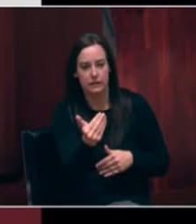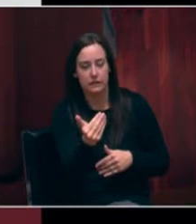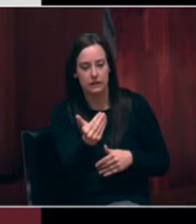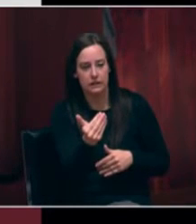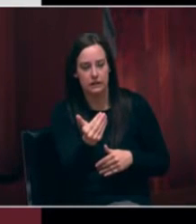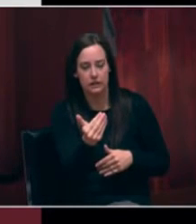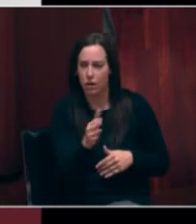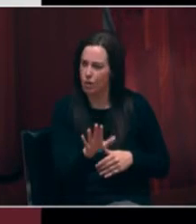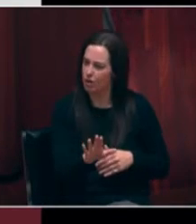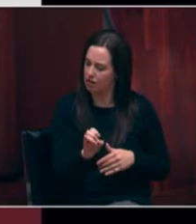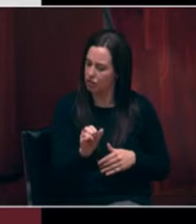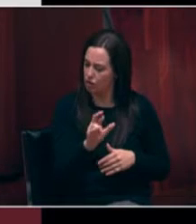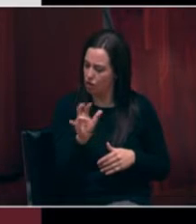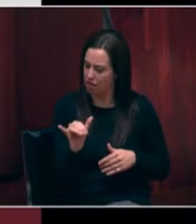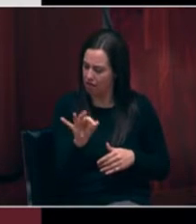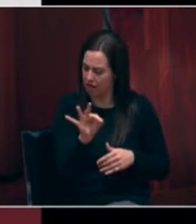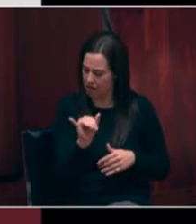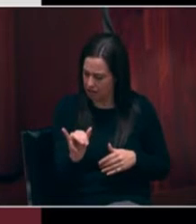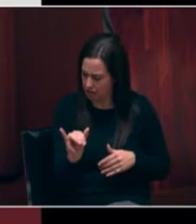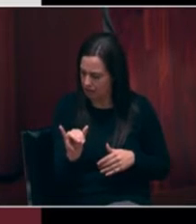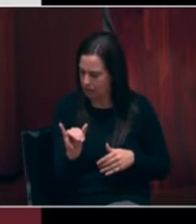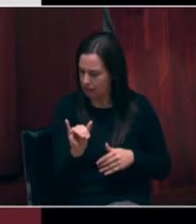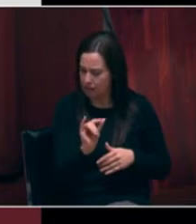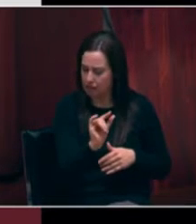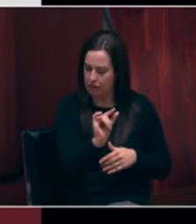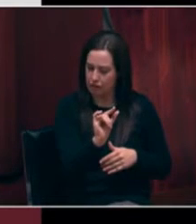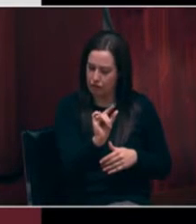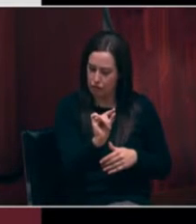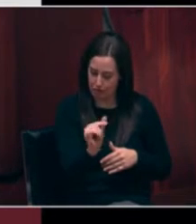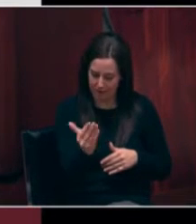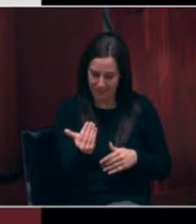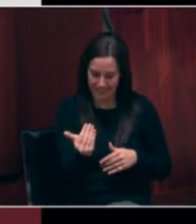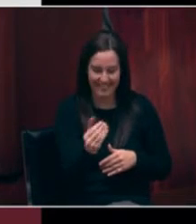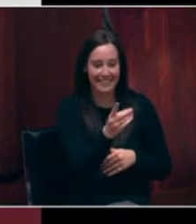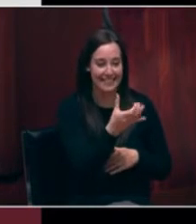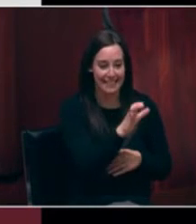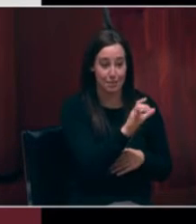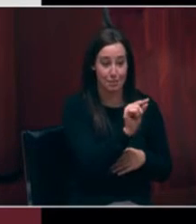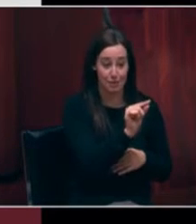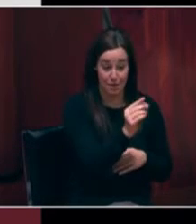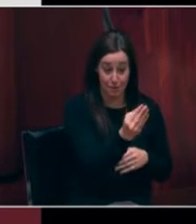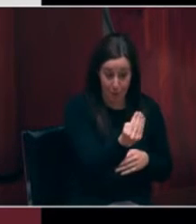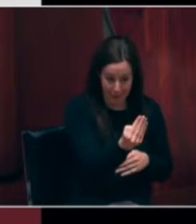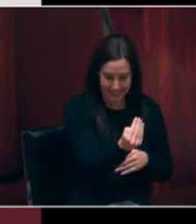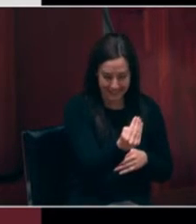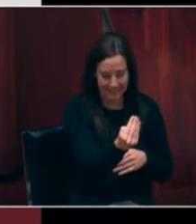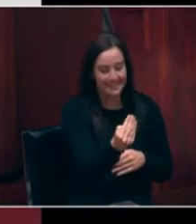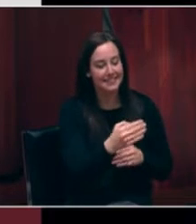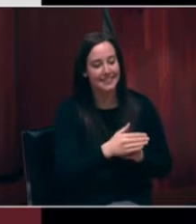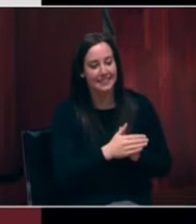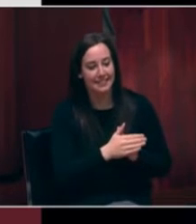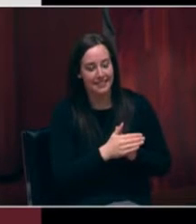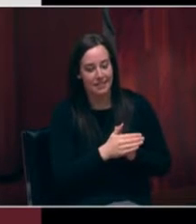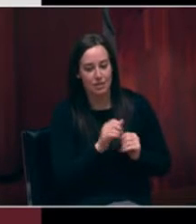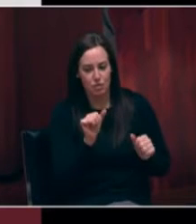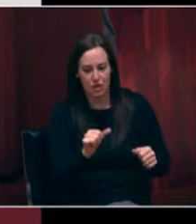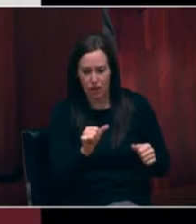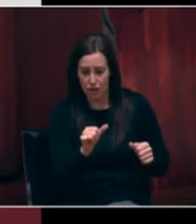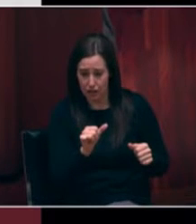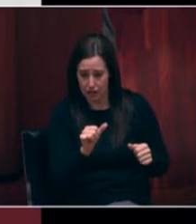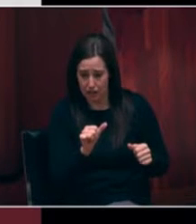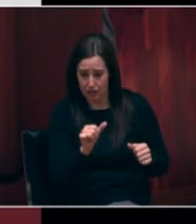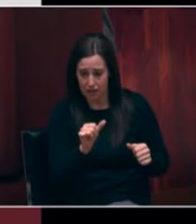or early in FY15, December 2014, that Justice Department said we could lift till.